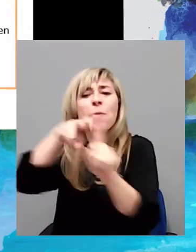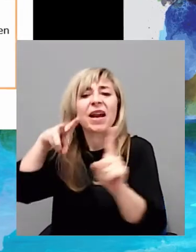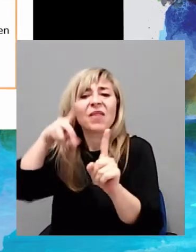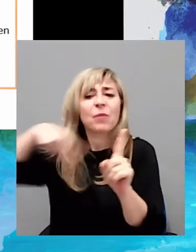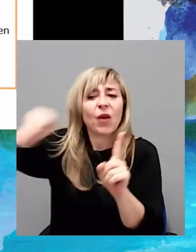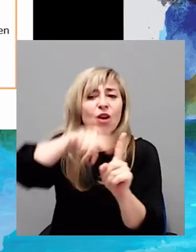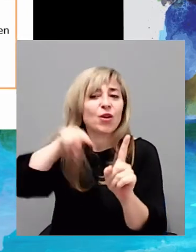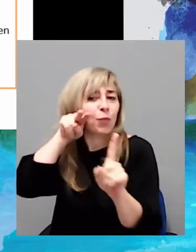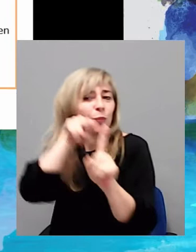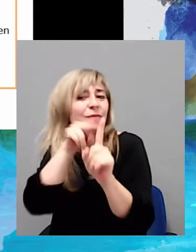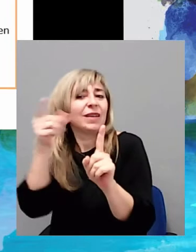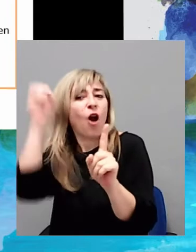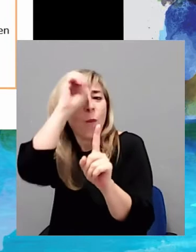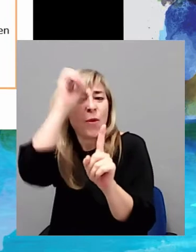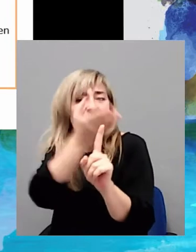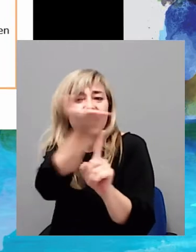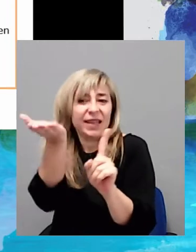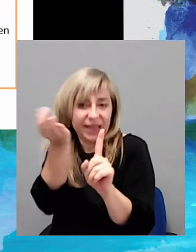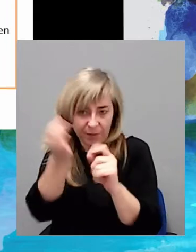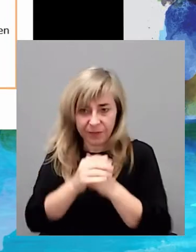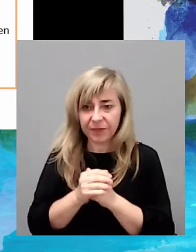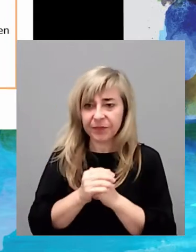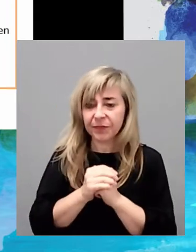The object, of course,